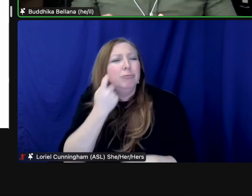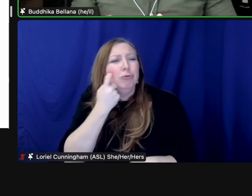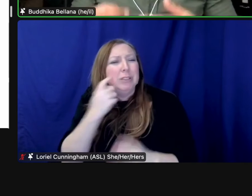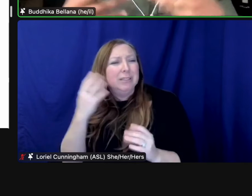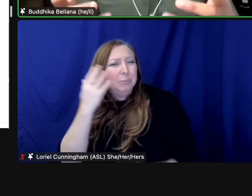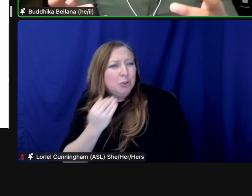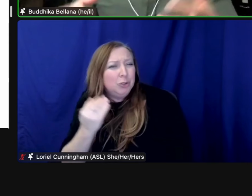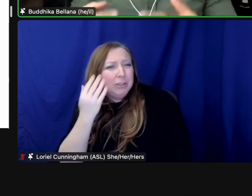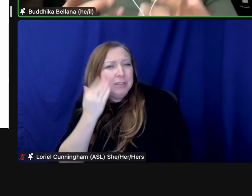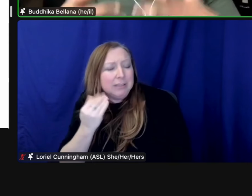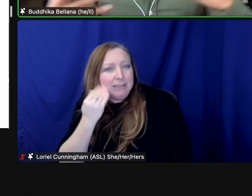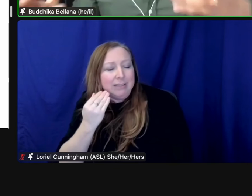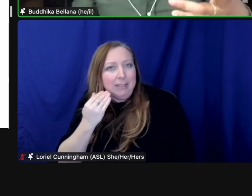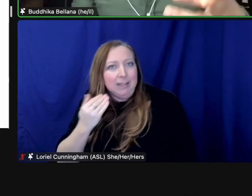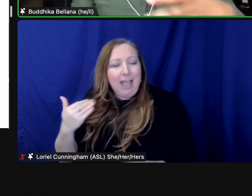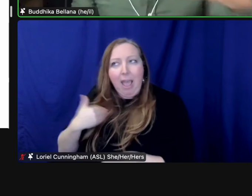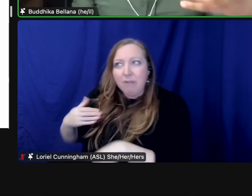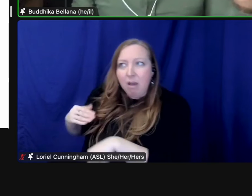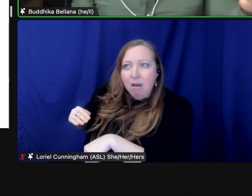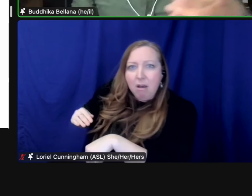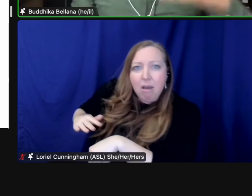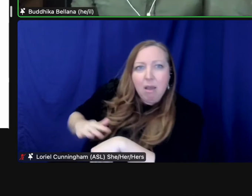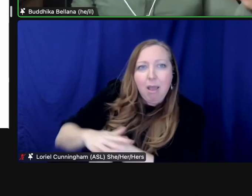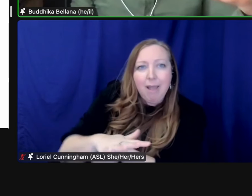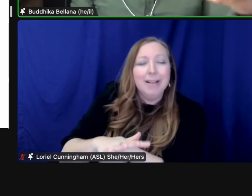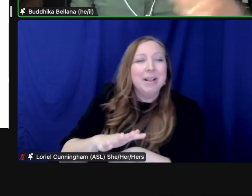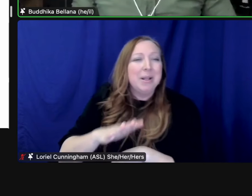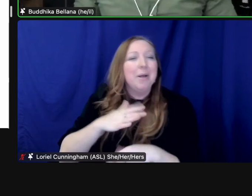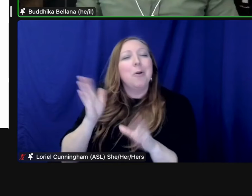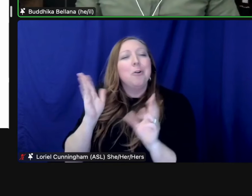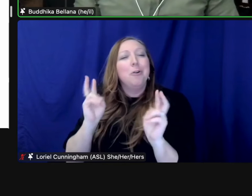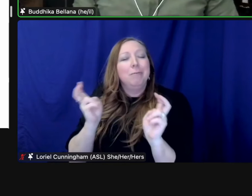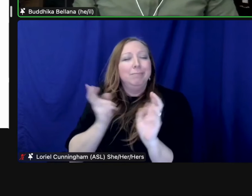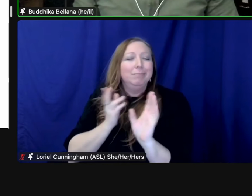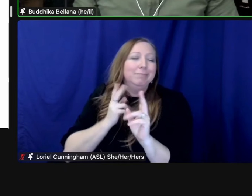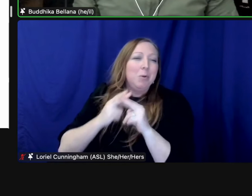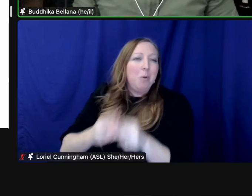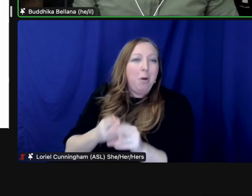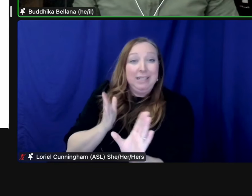of momentum, psychological momentum, pushing forward, shaping present moment